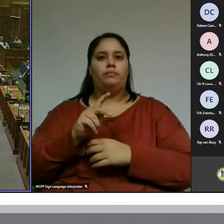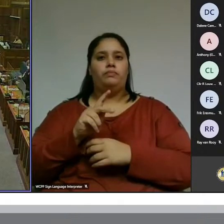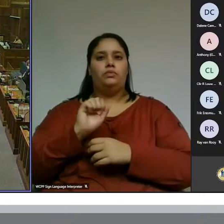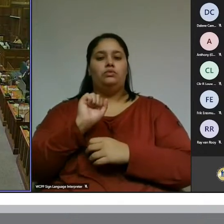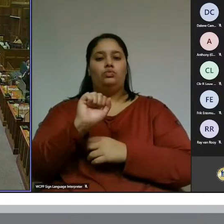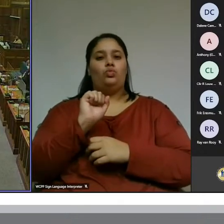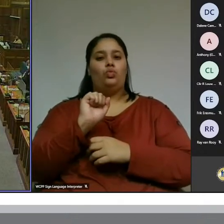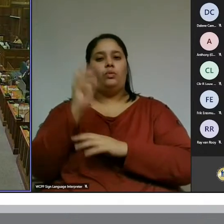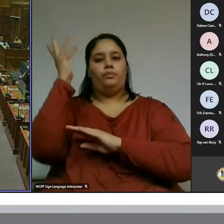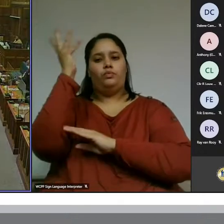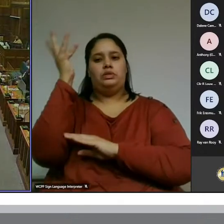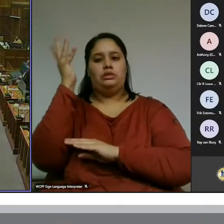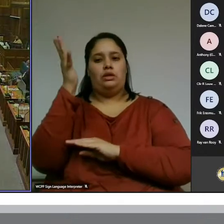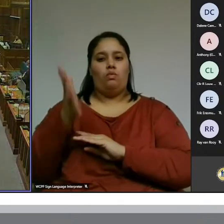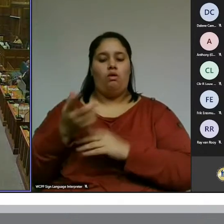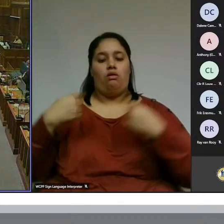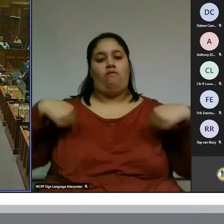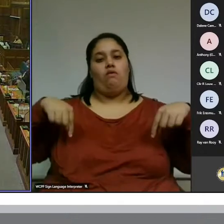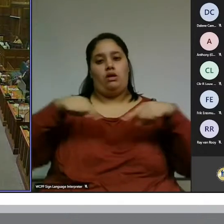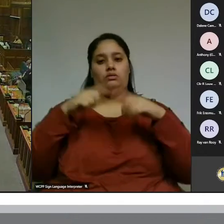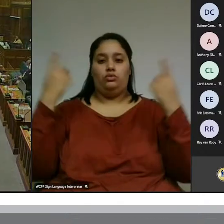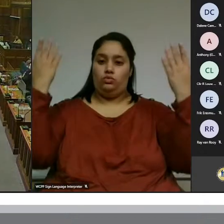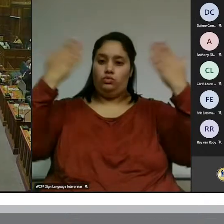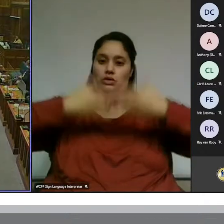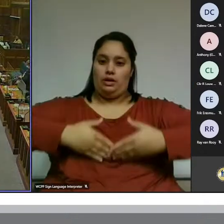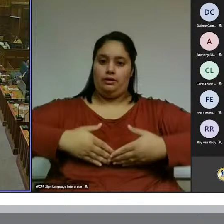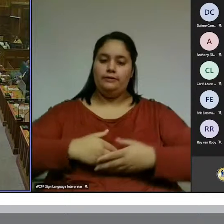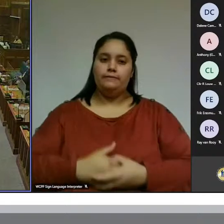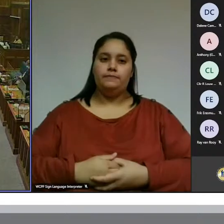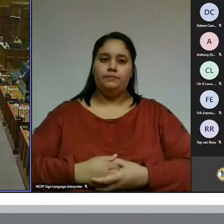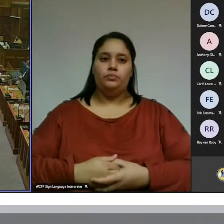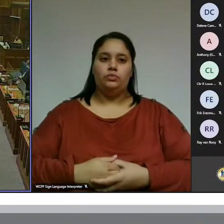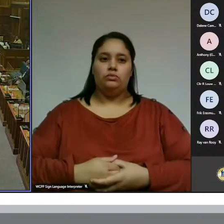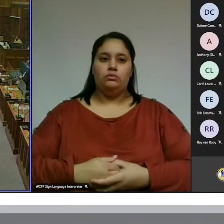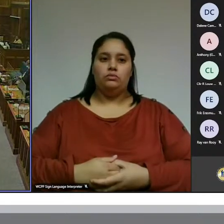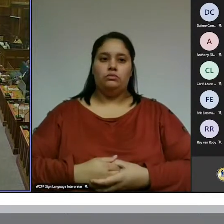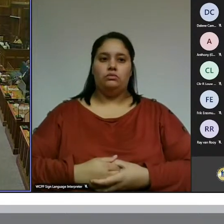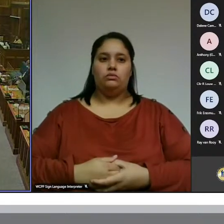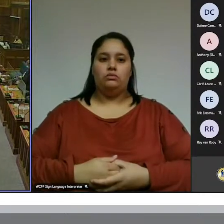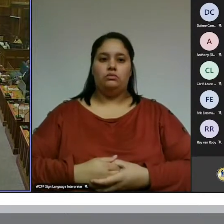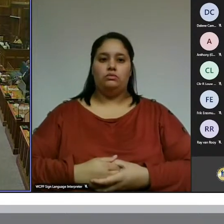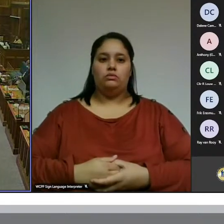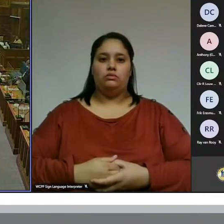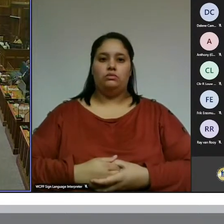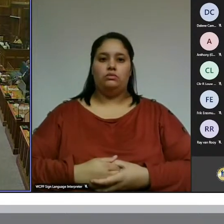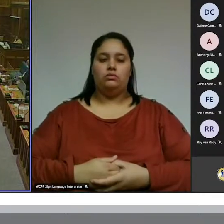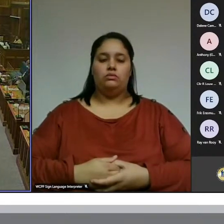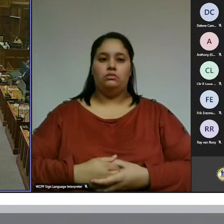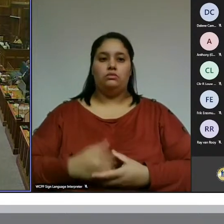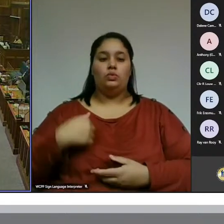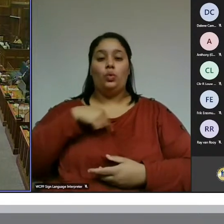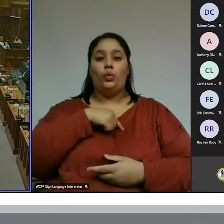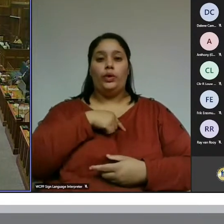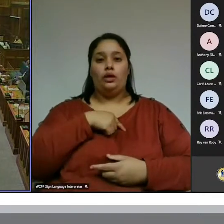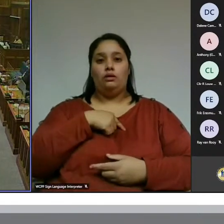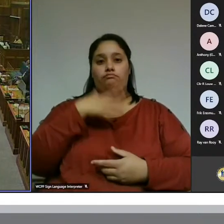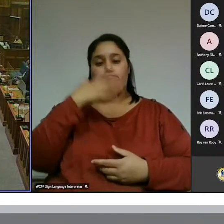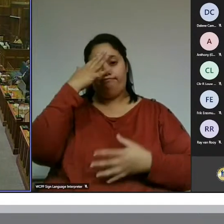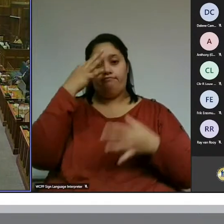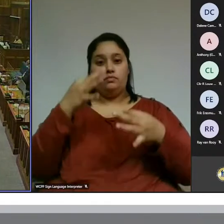presented to us tonight. So for us to establish whether we can